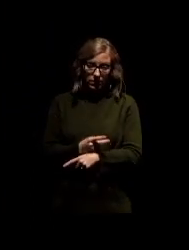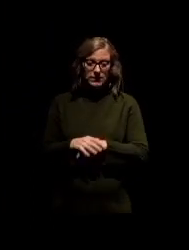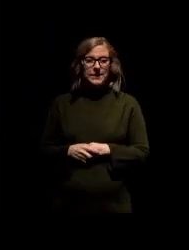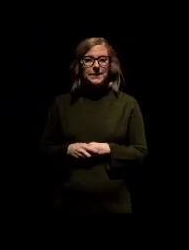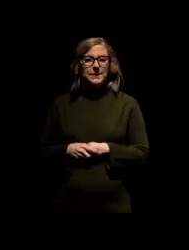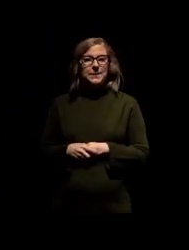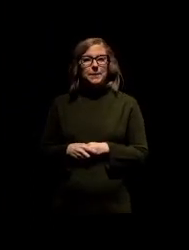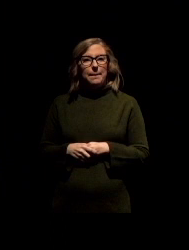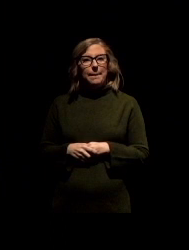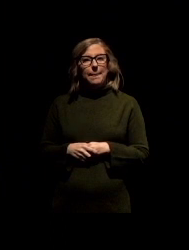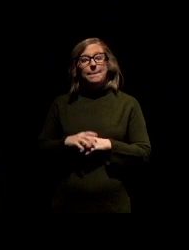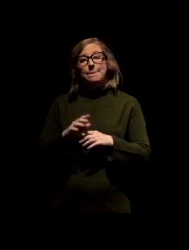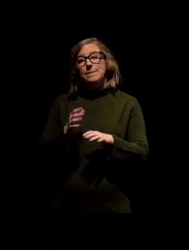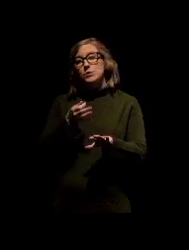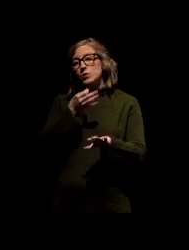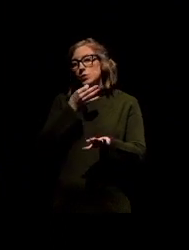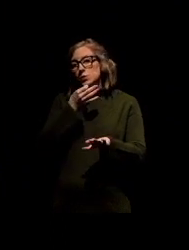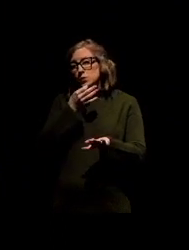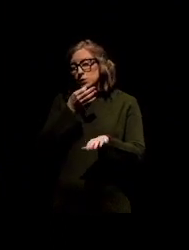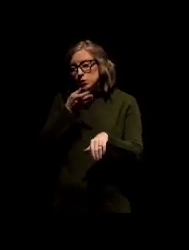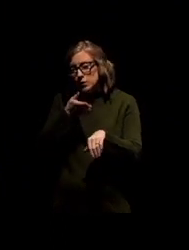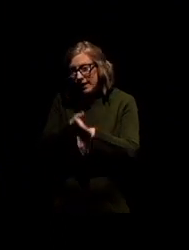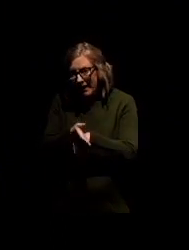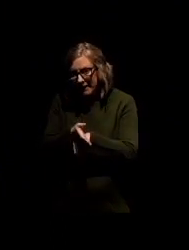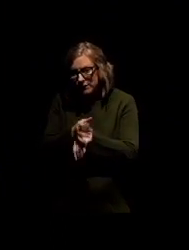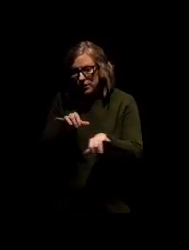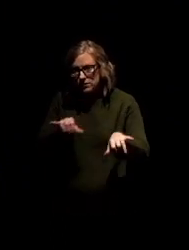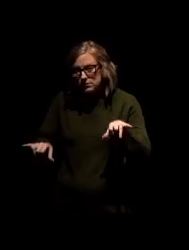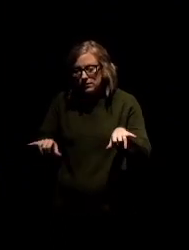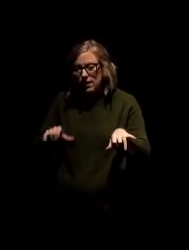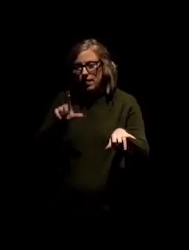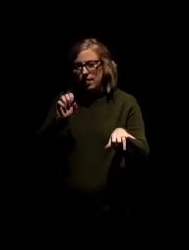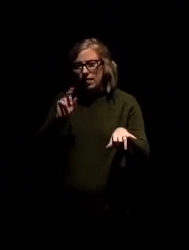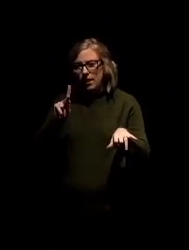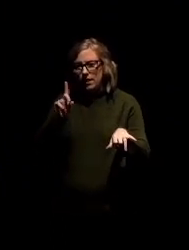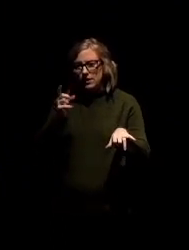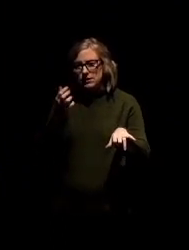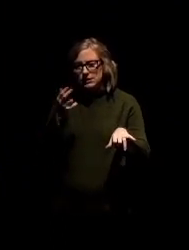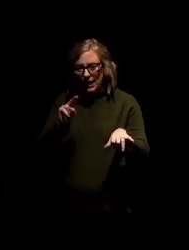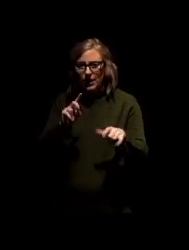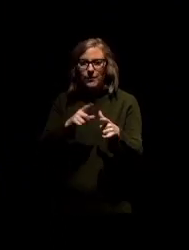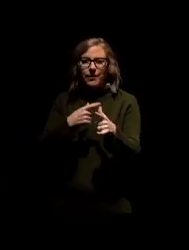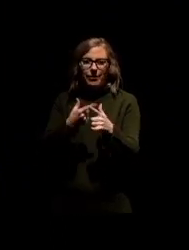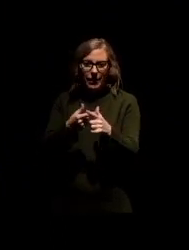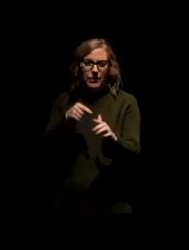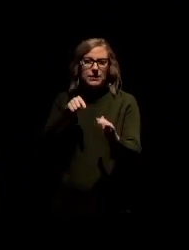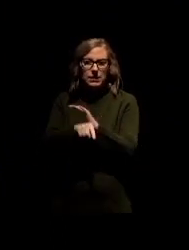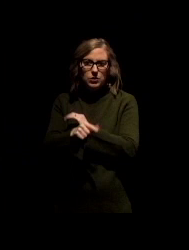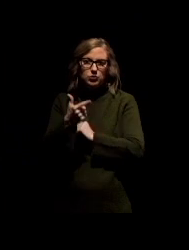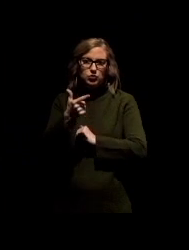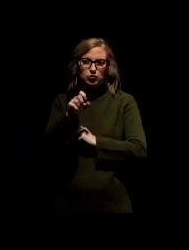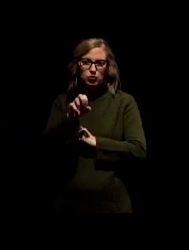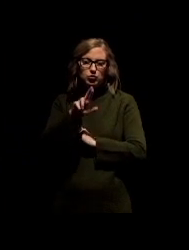then shortly thereafter, if you remember, we had the killing of George Floyd, and